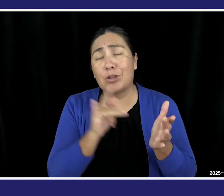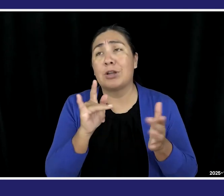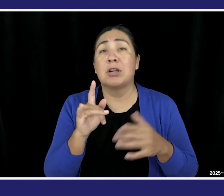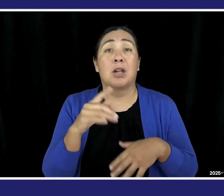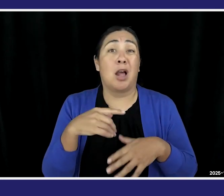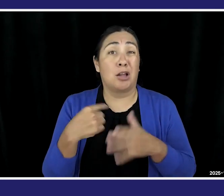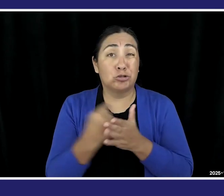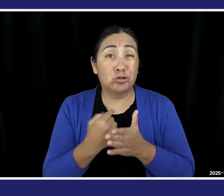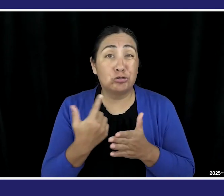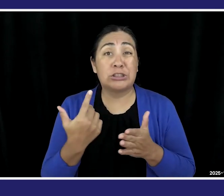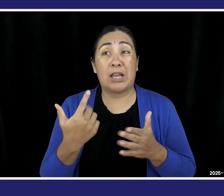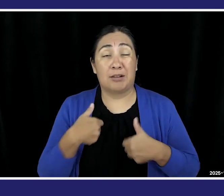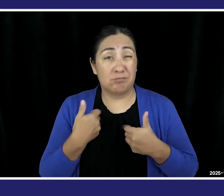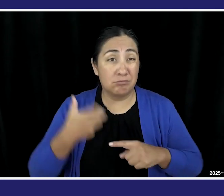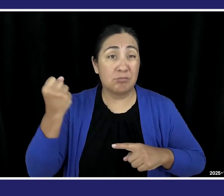suicide, separations,